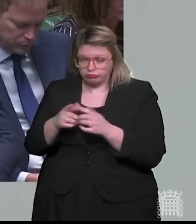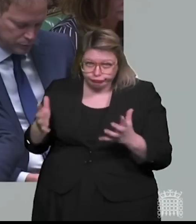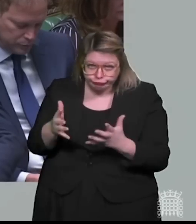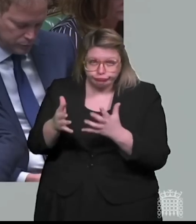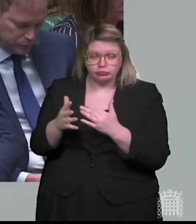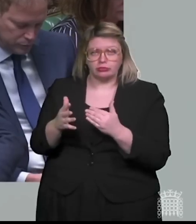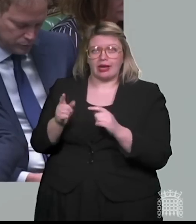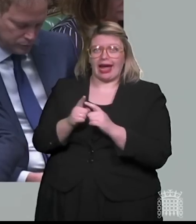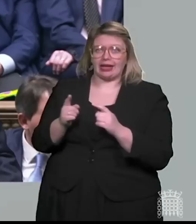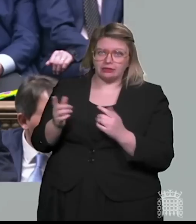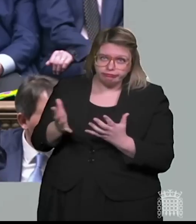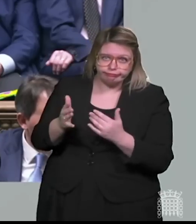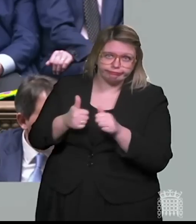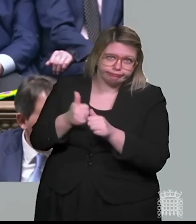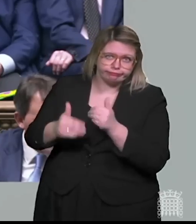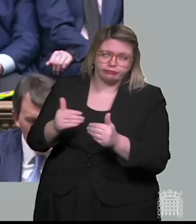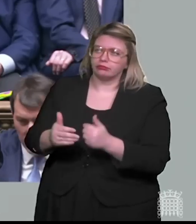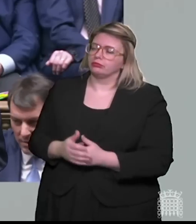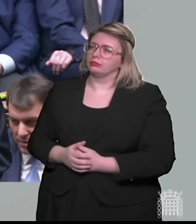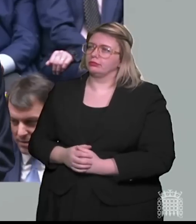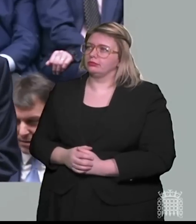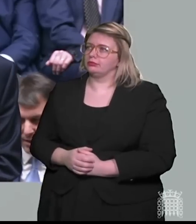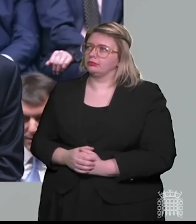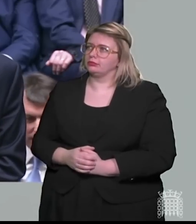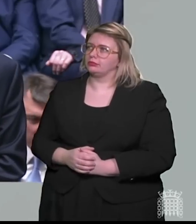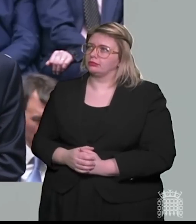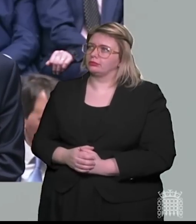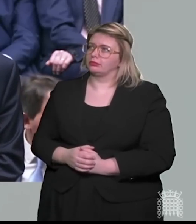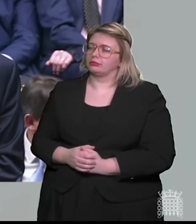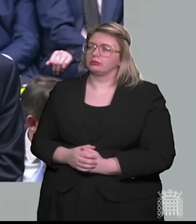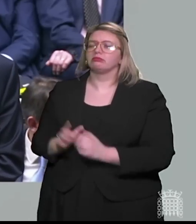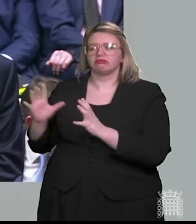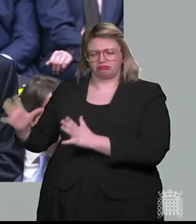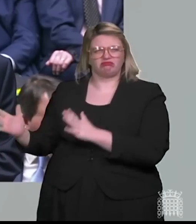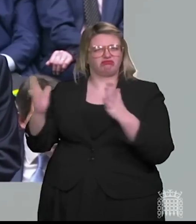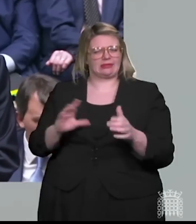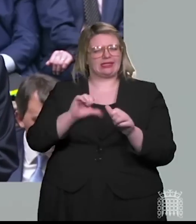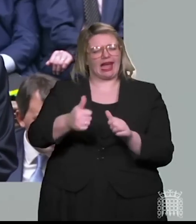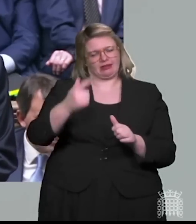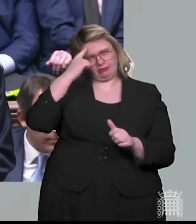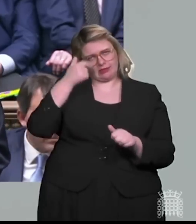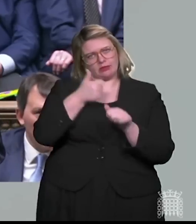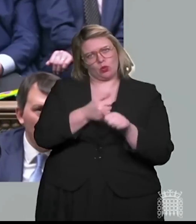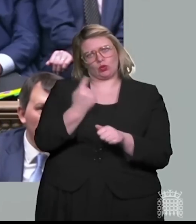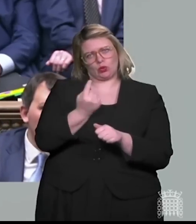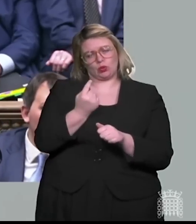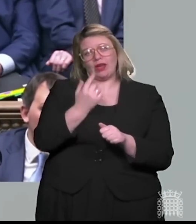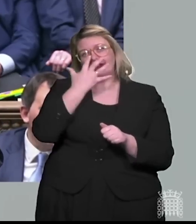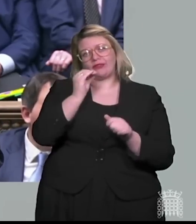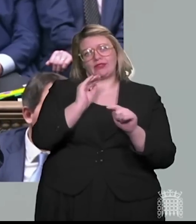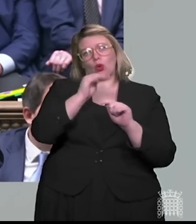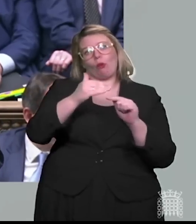intensive conditionality regime. The next group of workers I want to support are those aged over